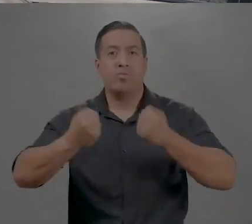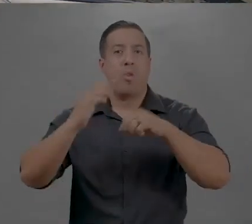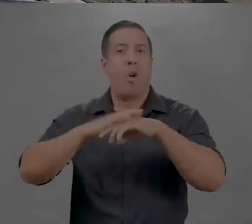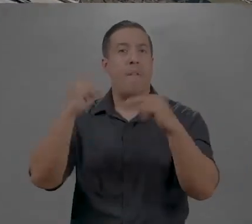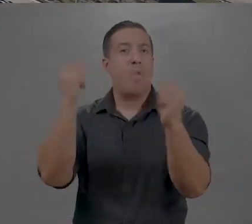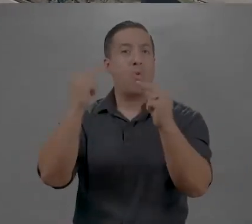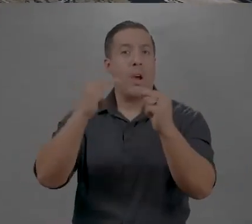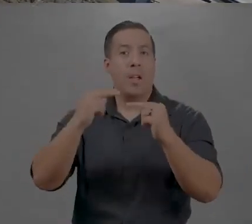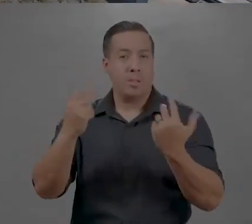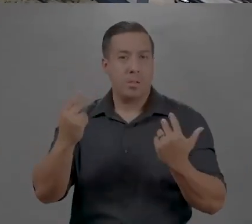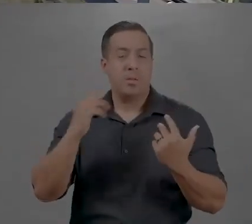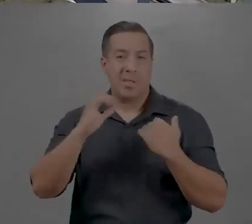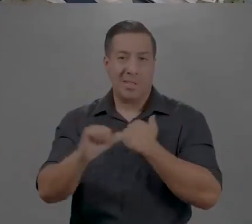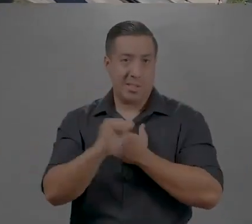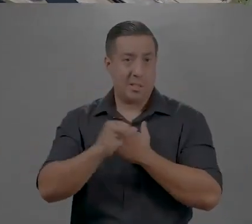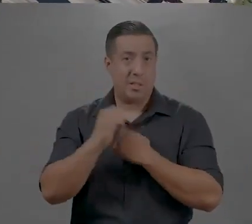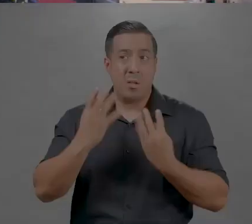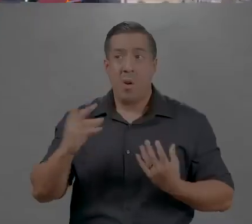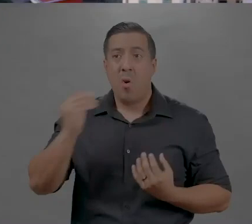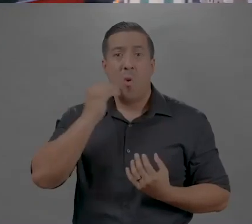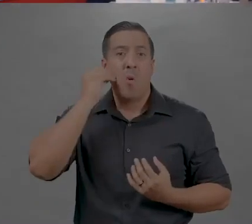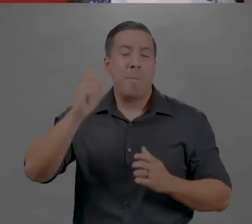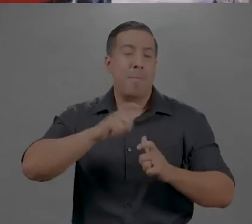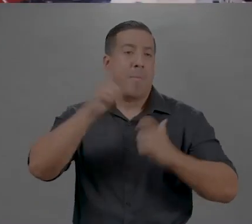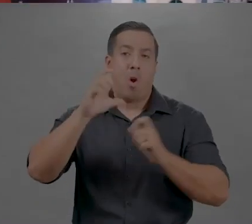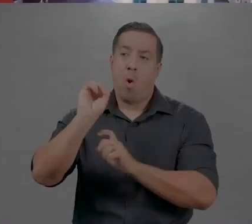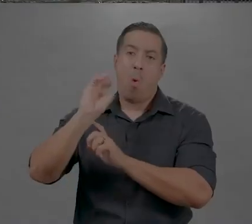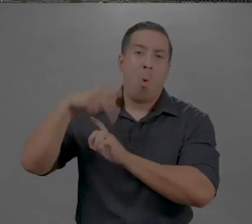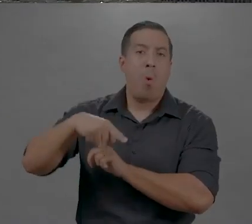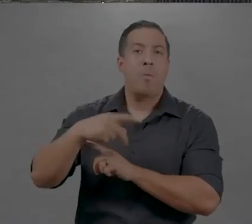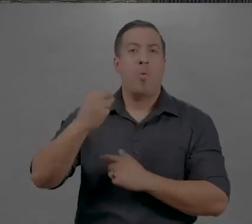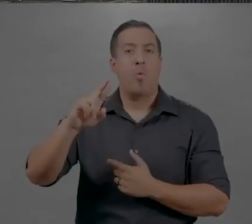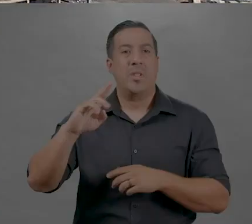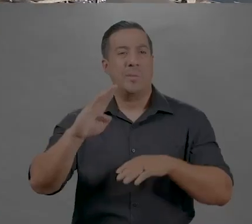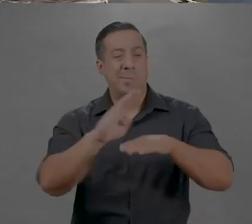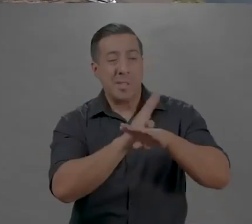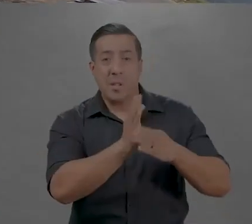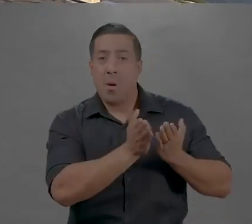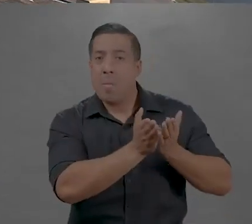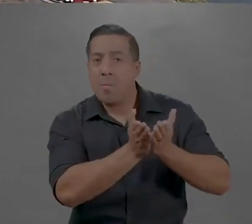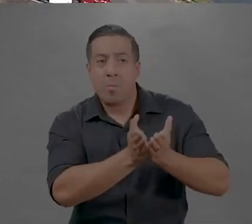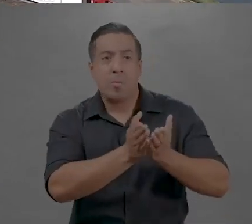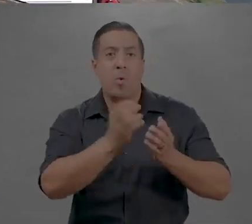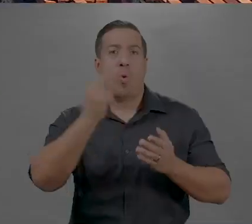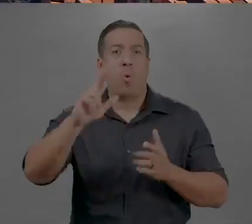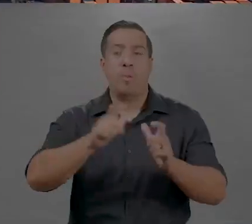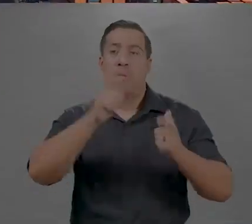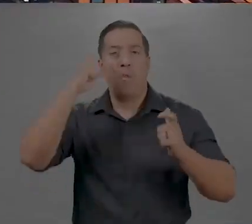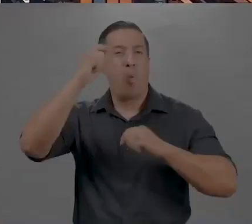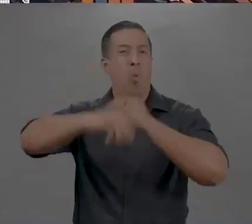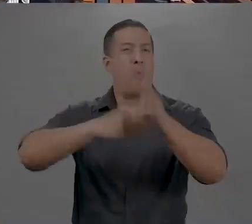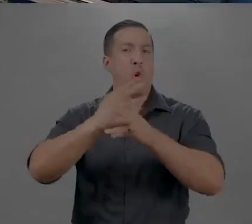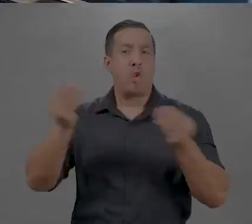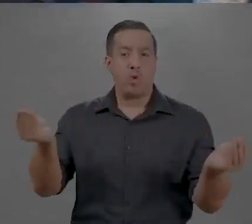cargo travels across our freeways each day. As the home of many major corporations and one of our nation's busiest ports